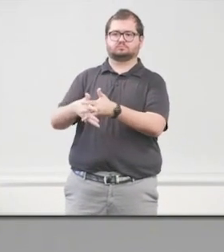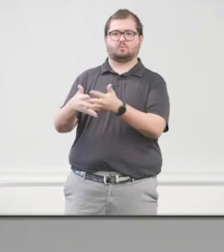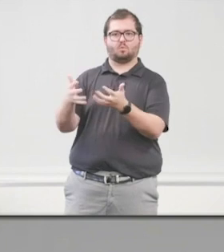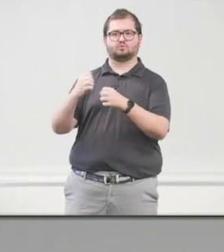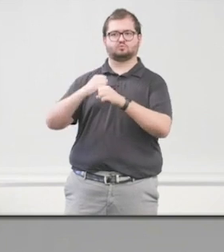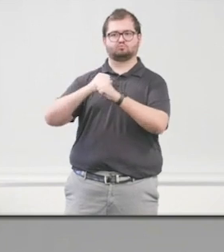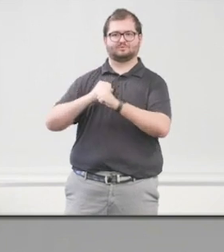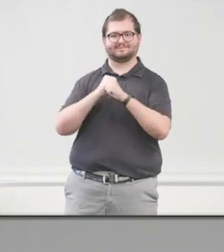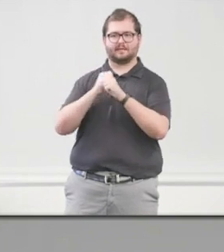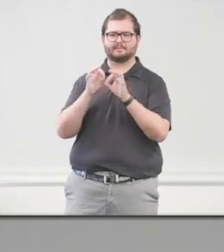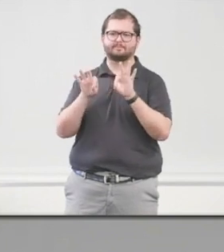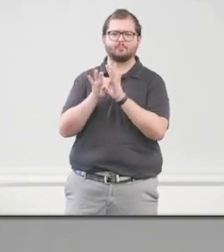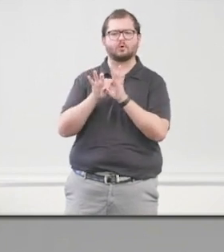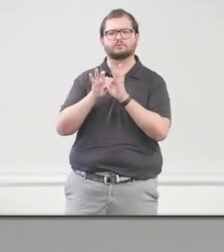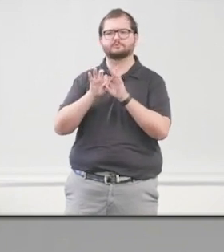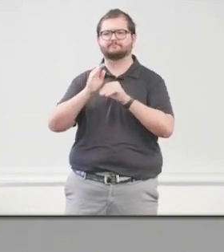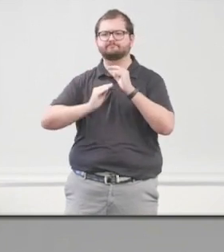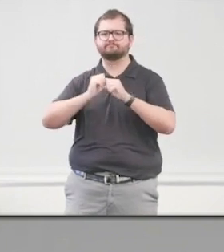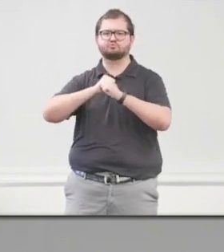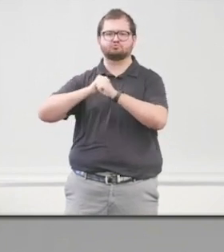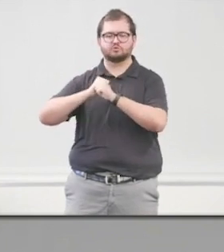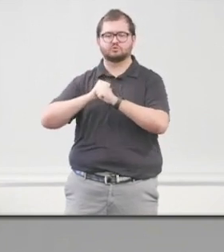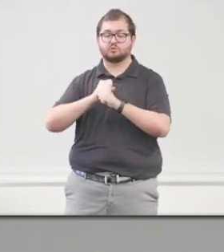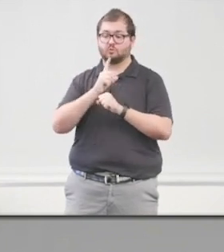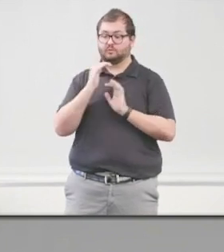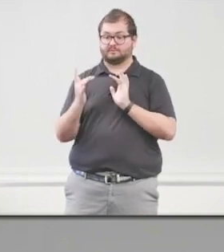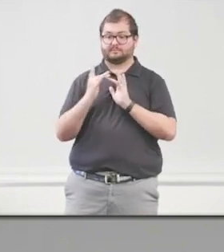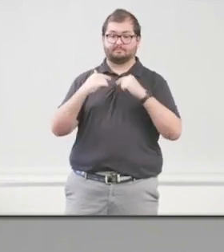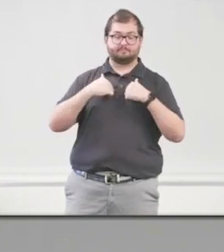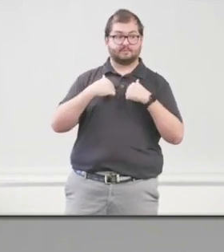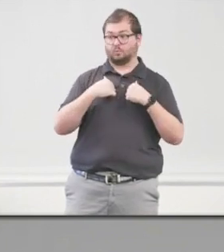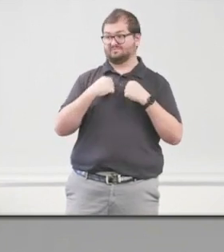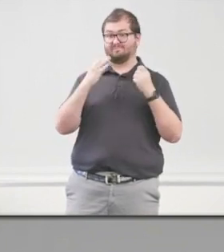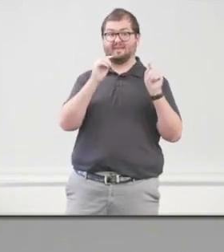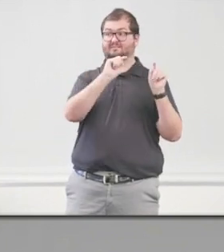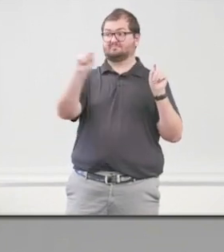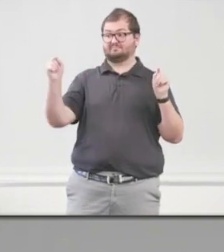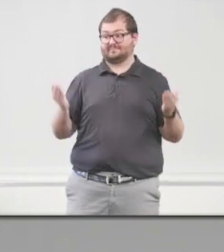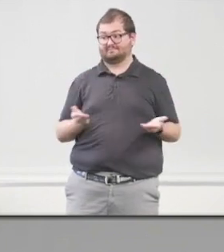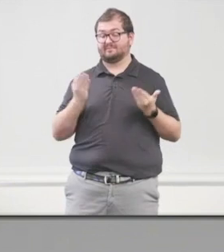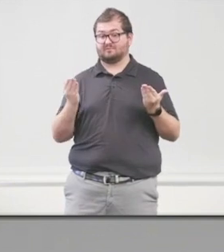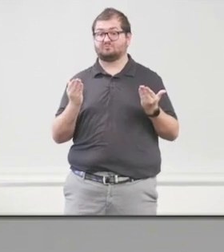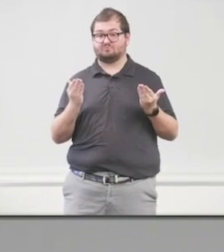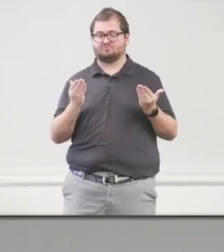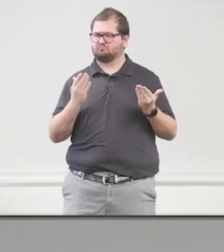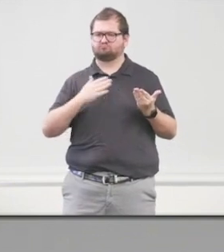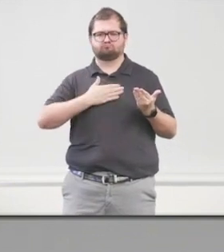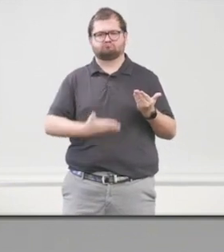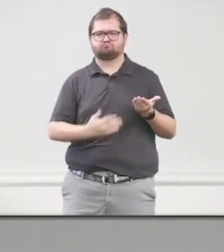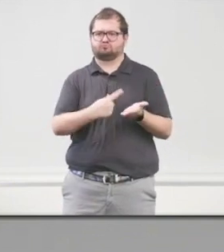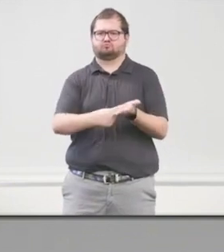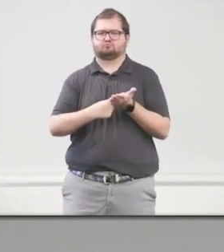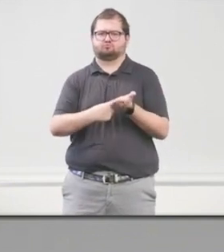critical infrastructure, come and talk to me, or actually several of us are members of InfraGuard, and we'll be happy to talk to you about that.